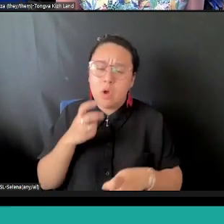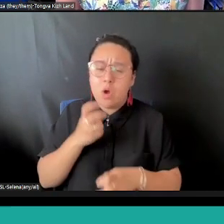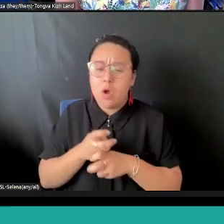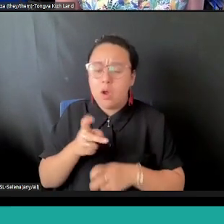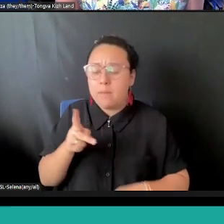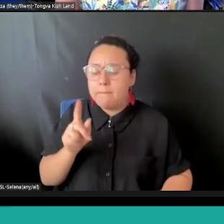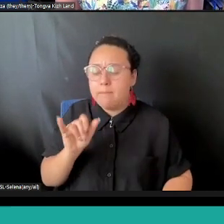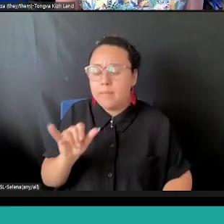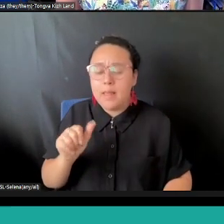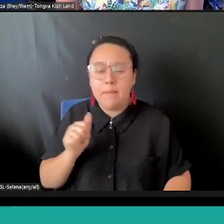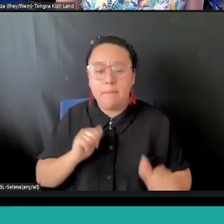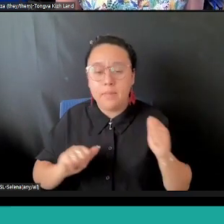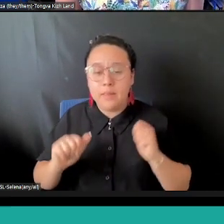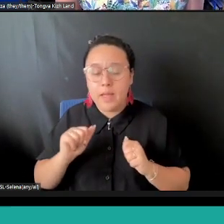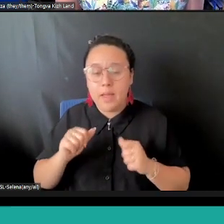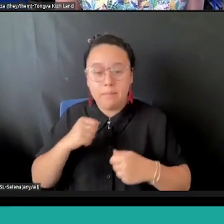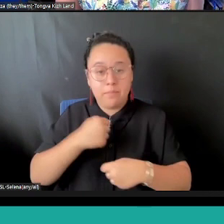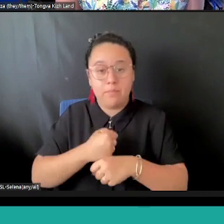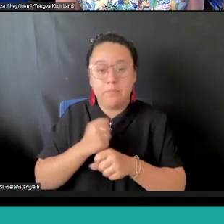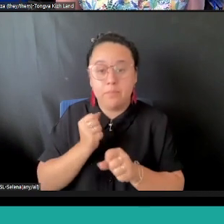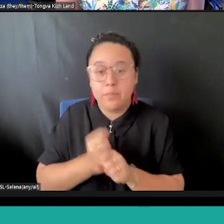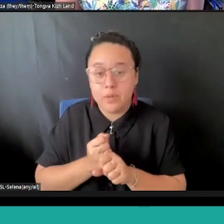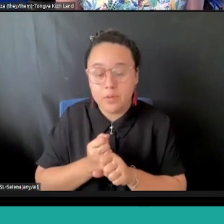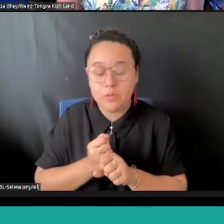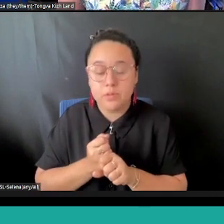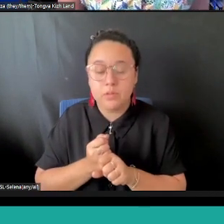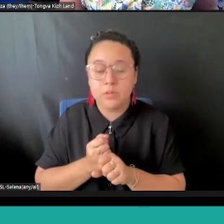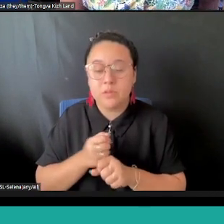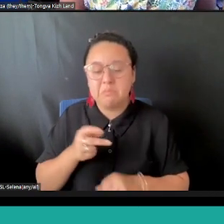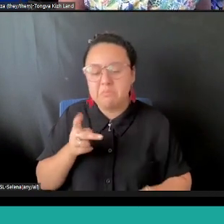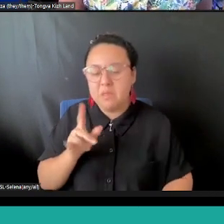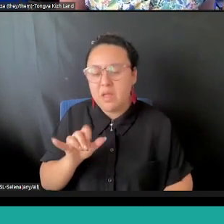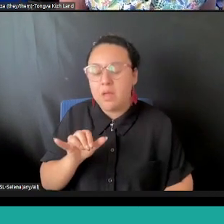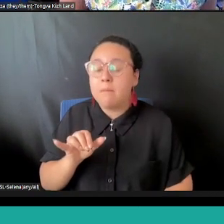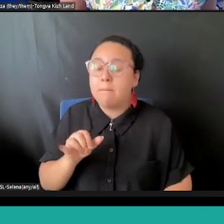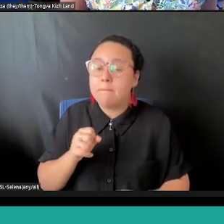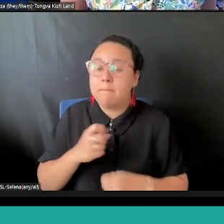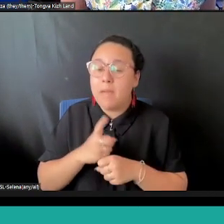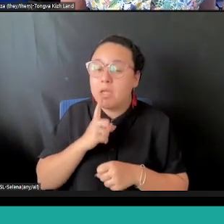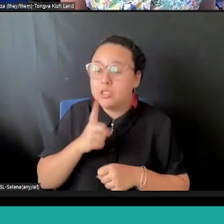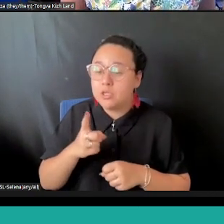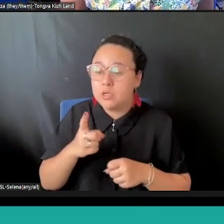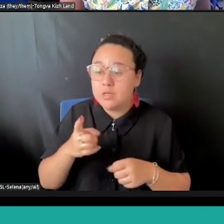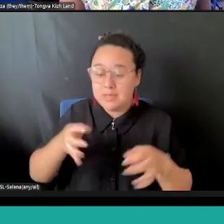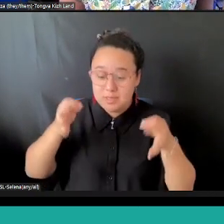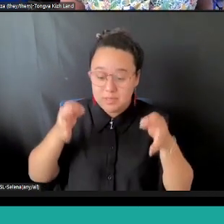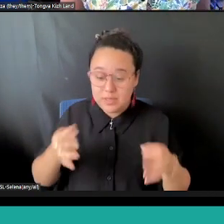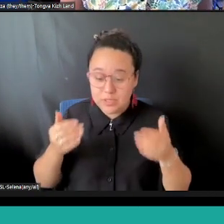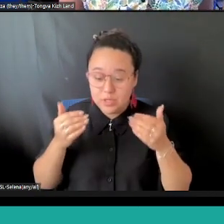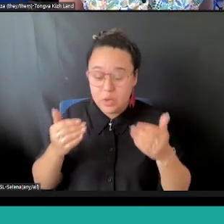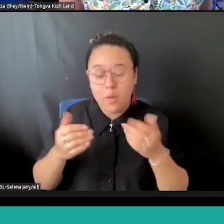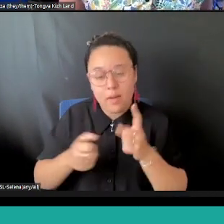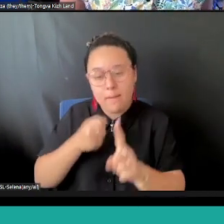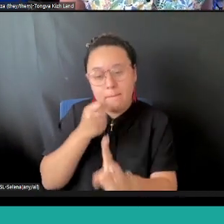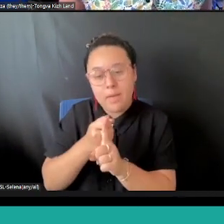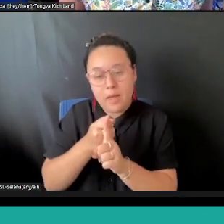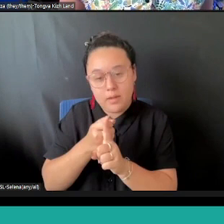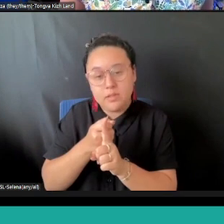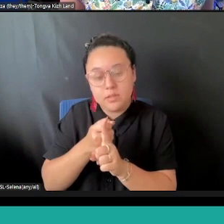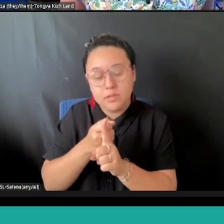want to make sure that when we make those decisions, you know, they have an effect, right? They have an